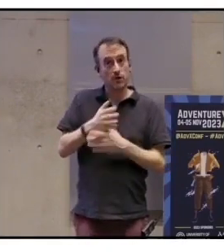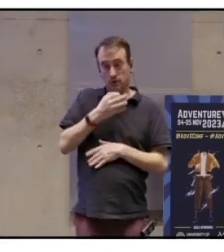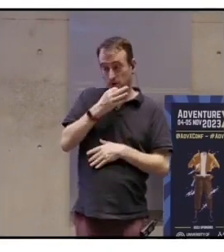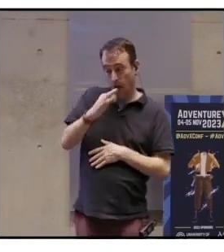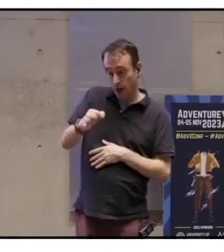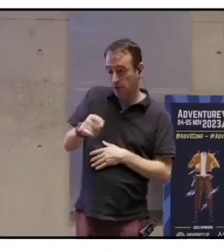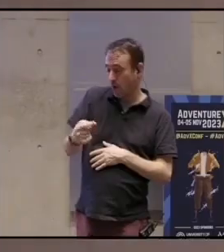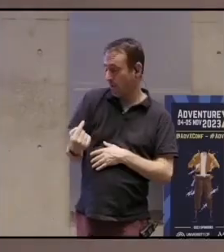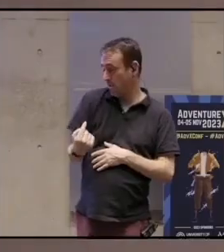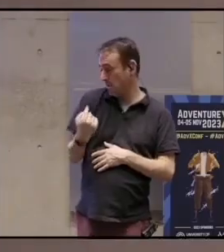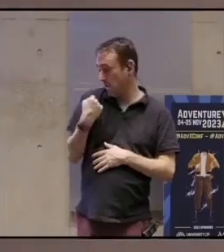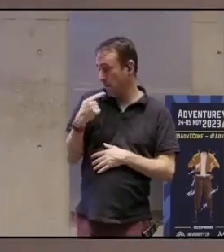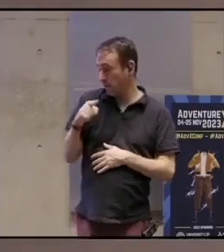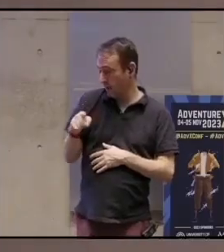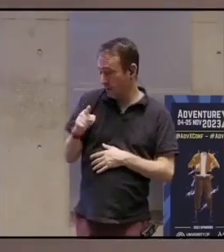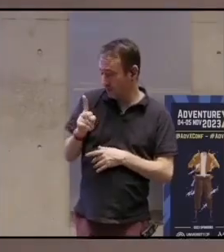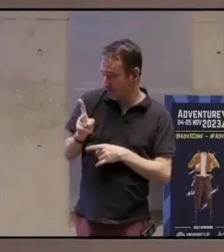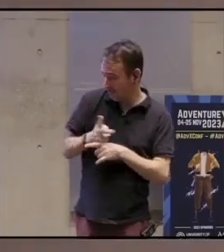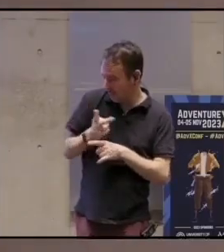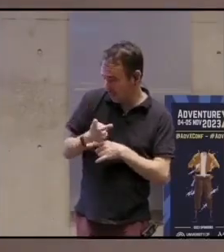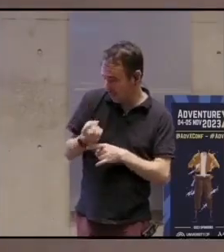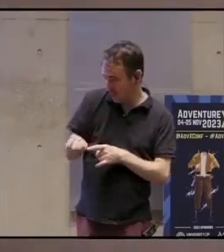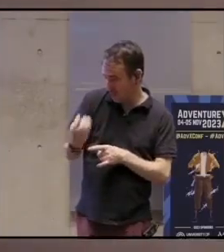useful phrase for the sound engineers.